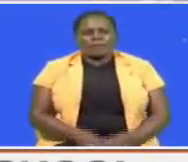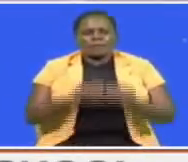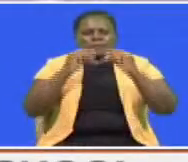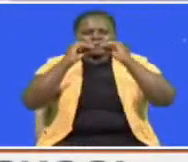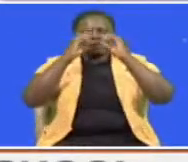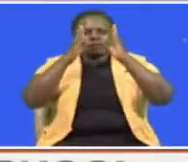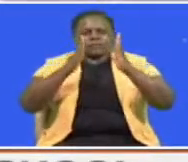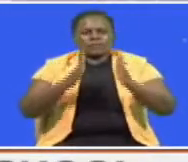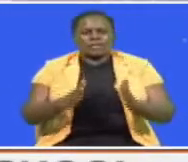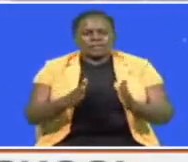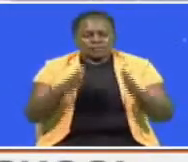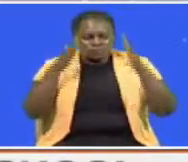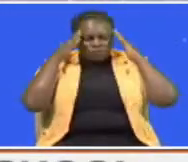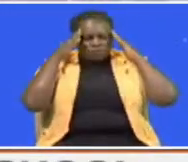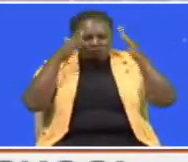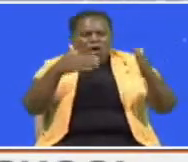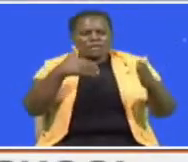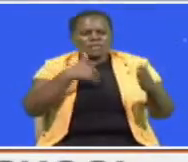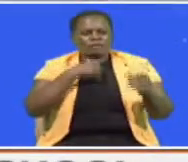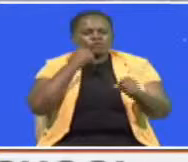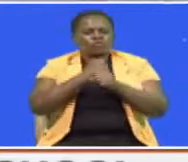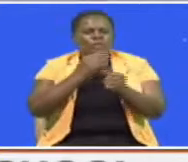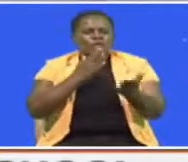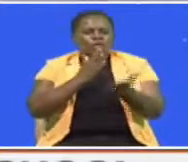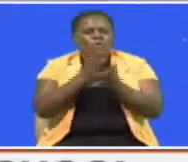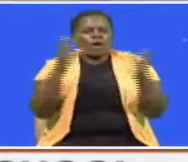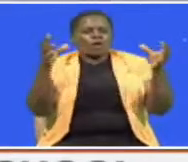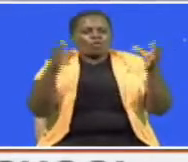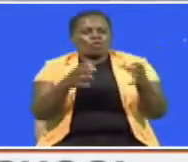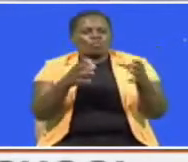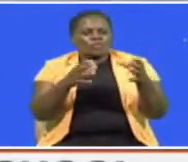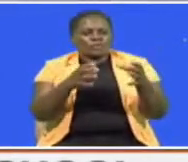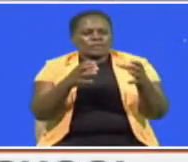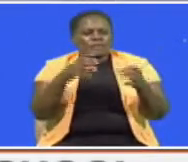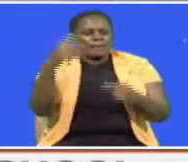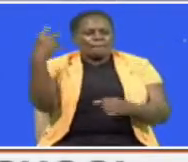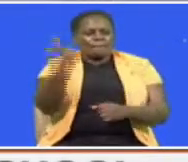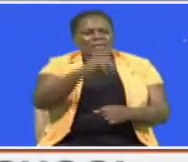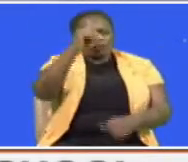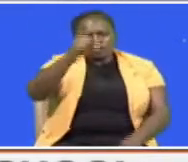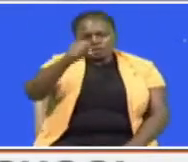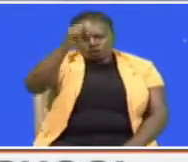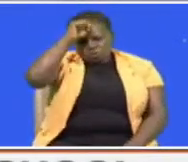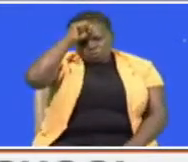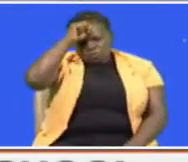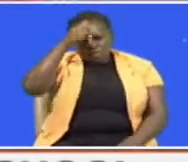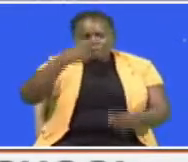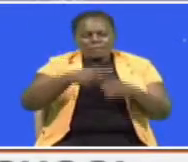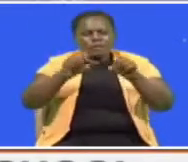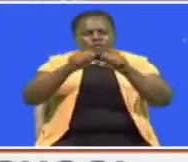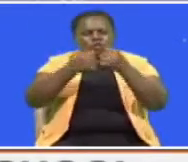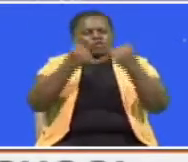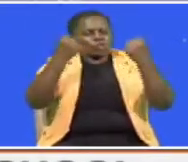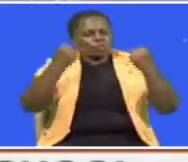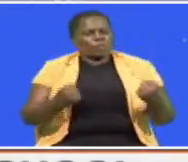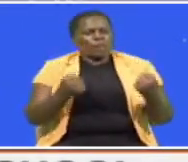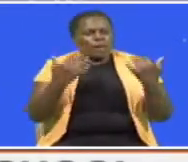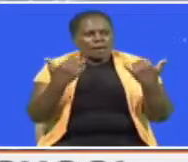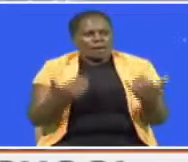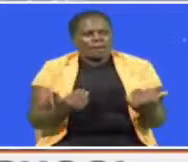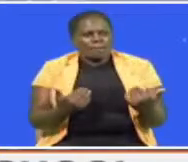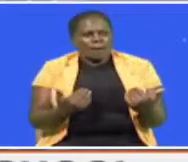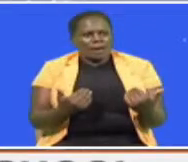Teachers here are dedicated to ensuring their community beats illiteracy despite the social odds. Hapa pia unaanzia